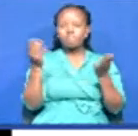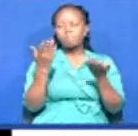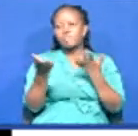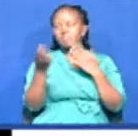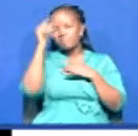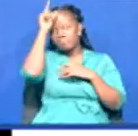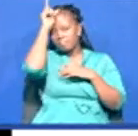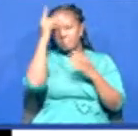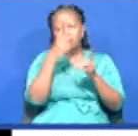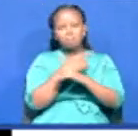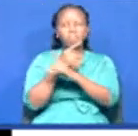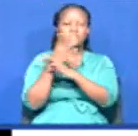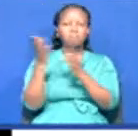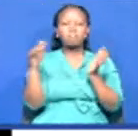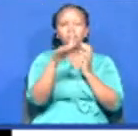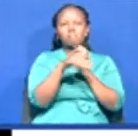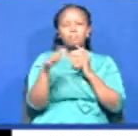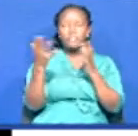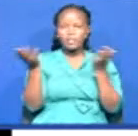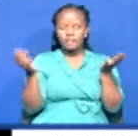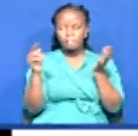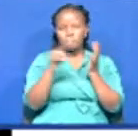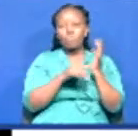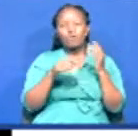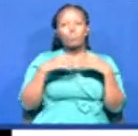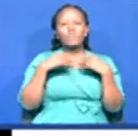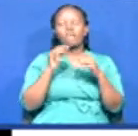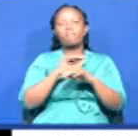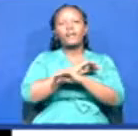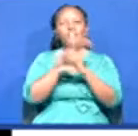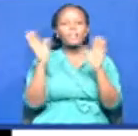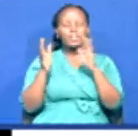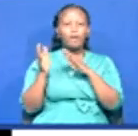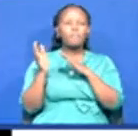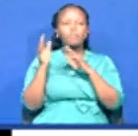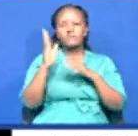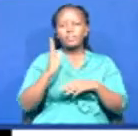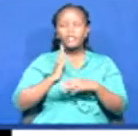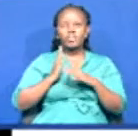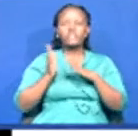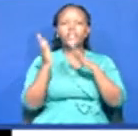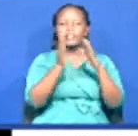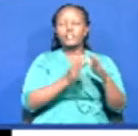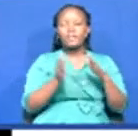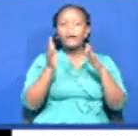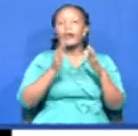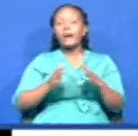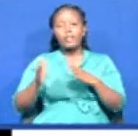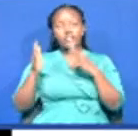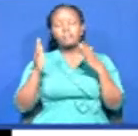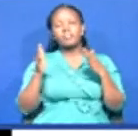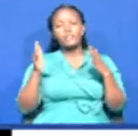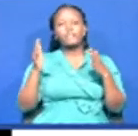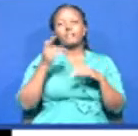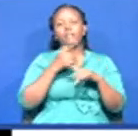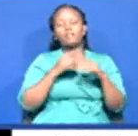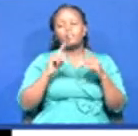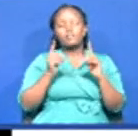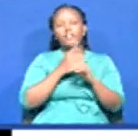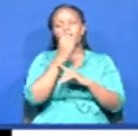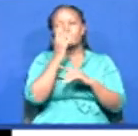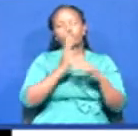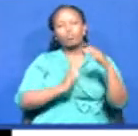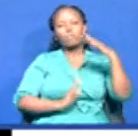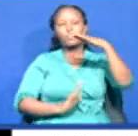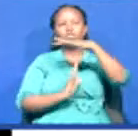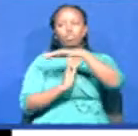an elaborate security arrangement. Runs from the top